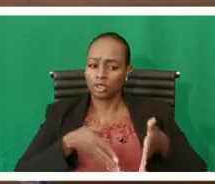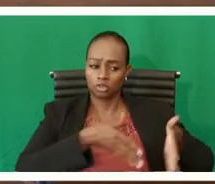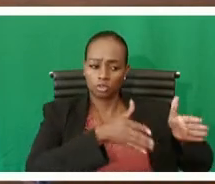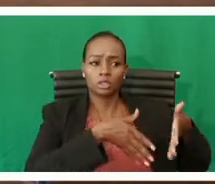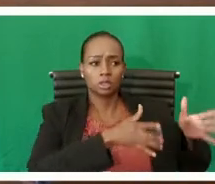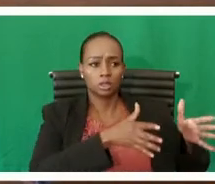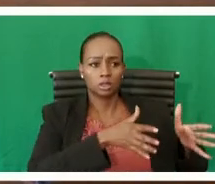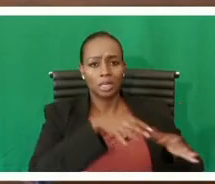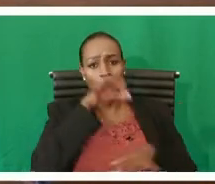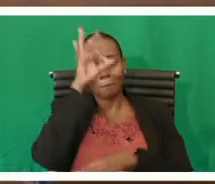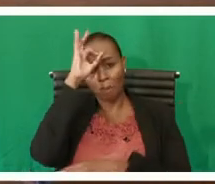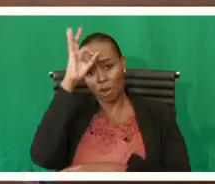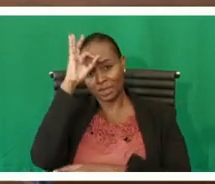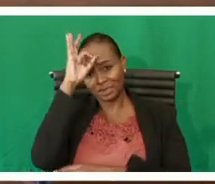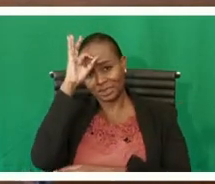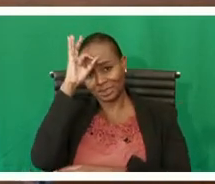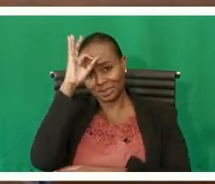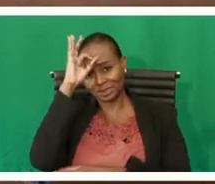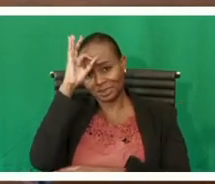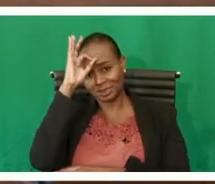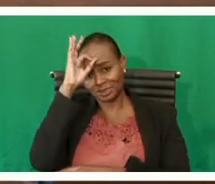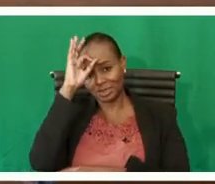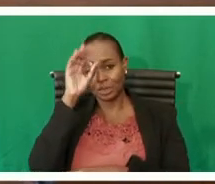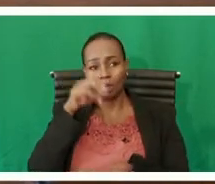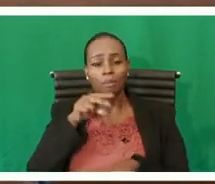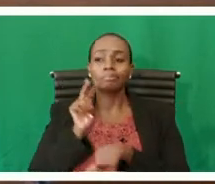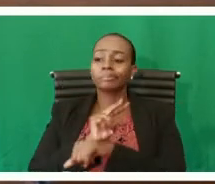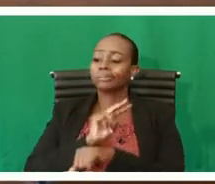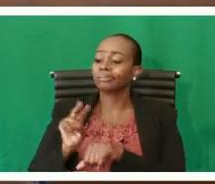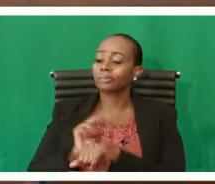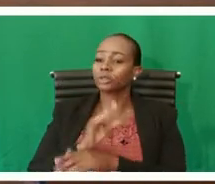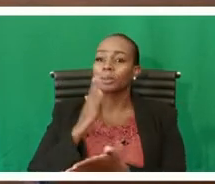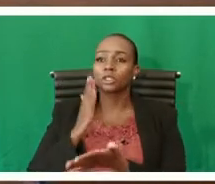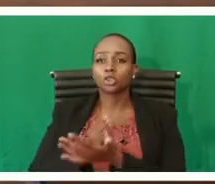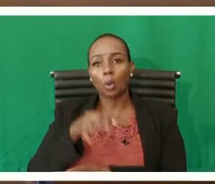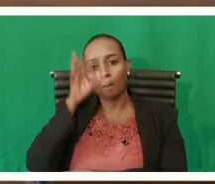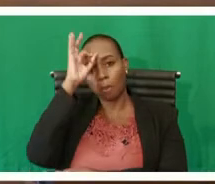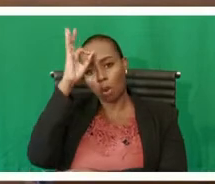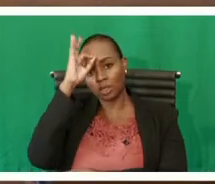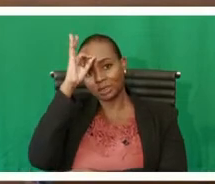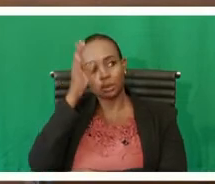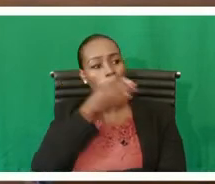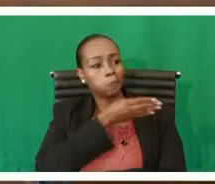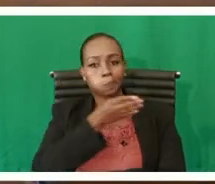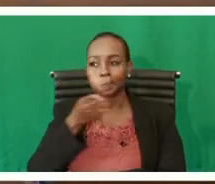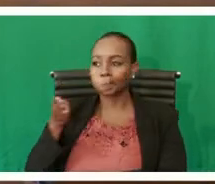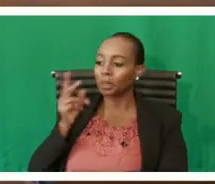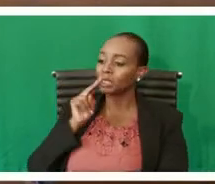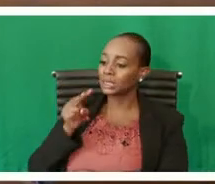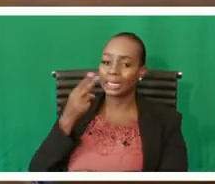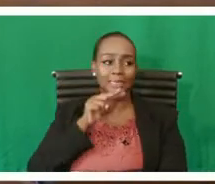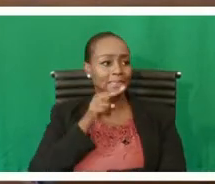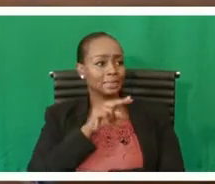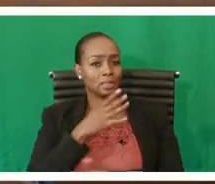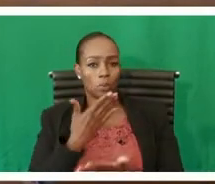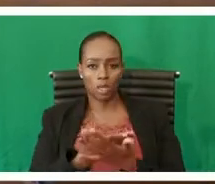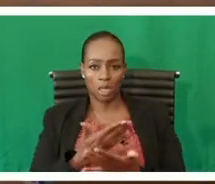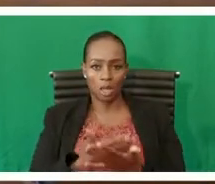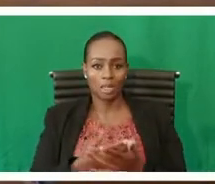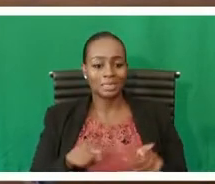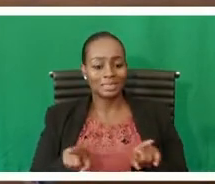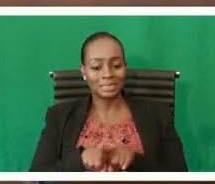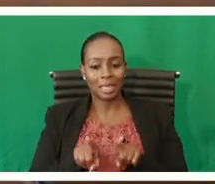police secretariat conducted oversight to assess police visibility and business compliance